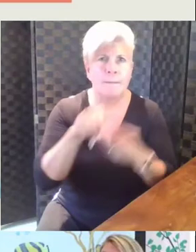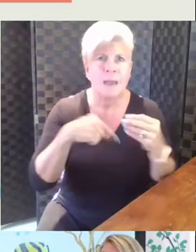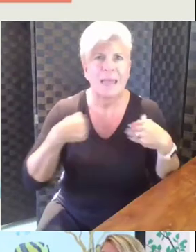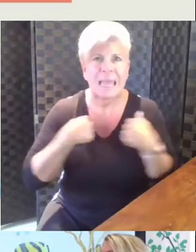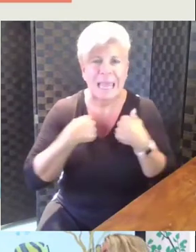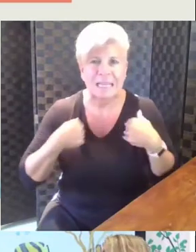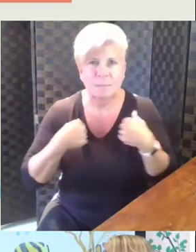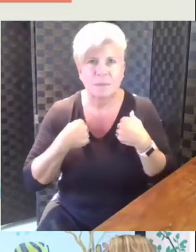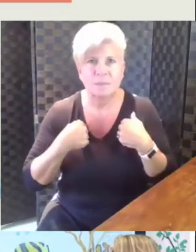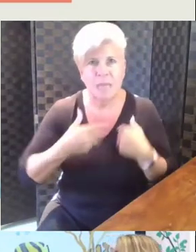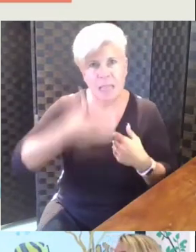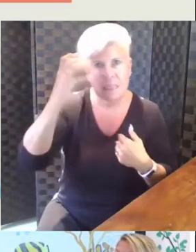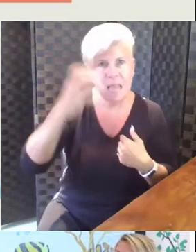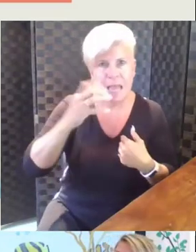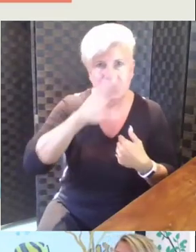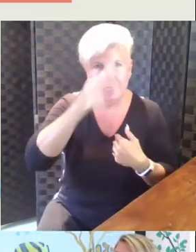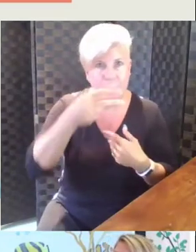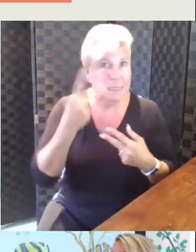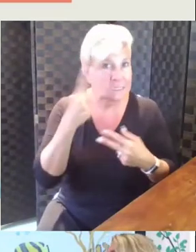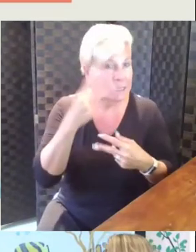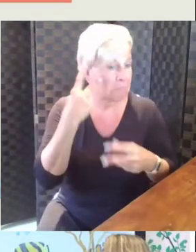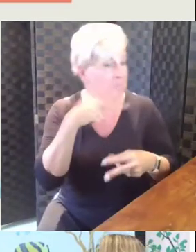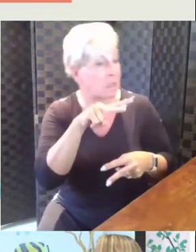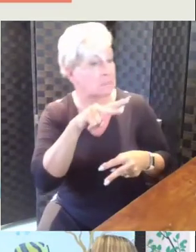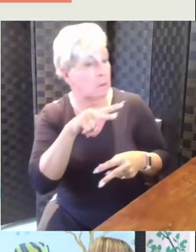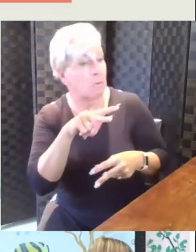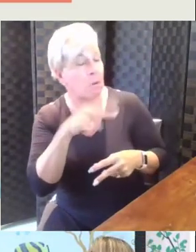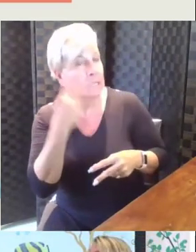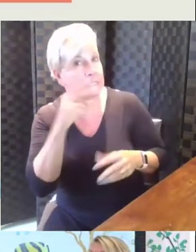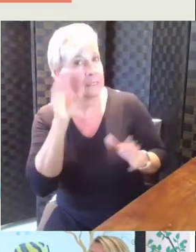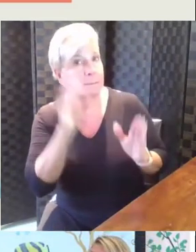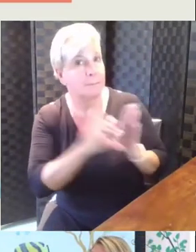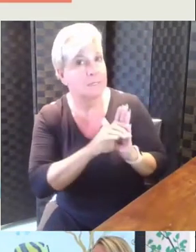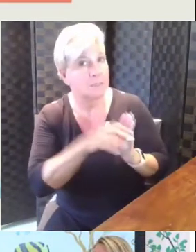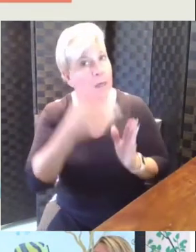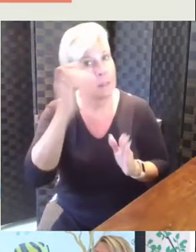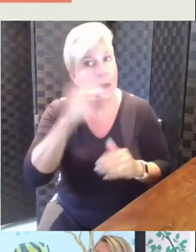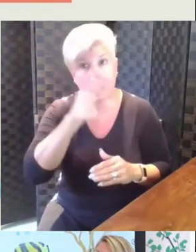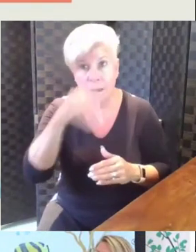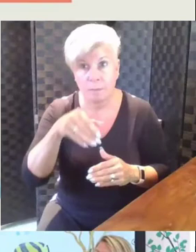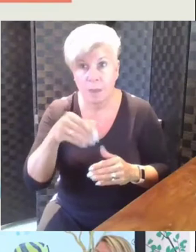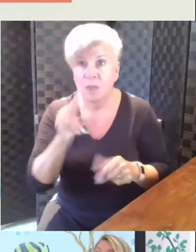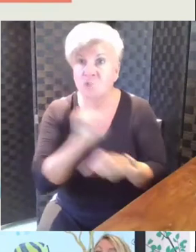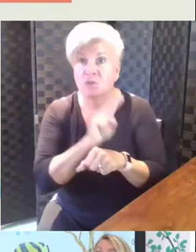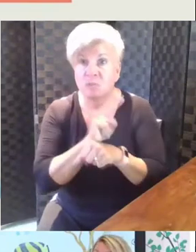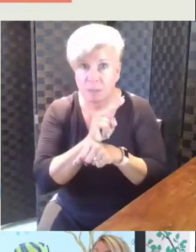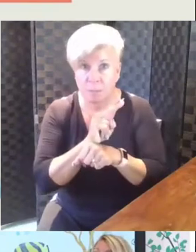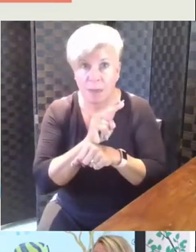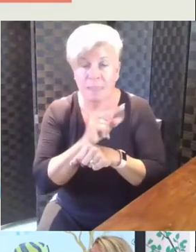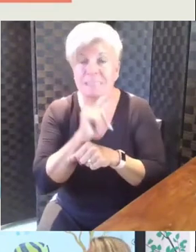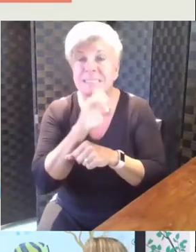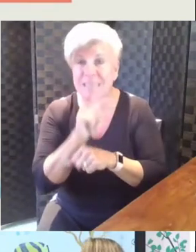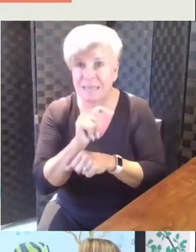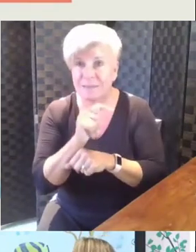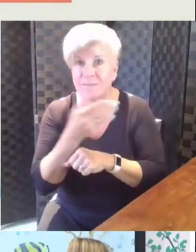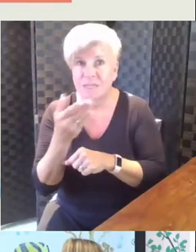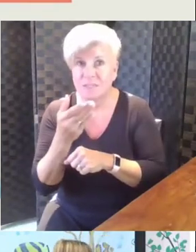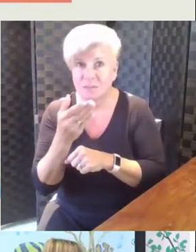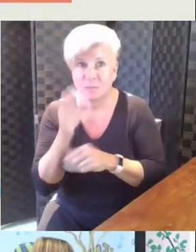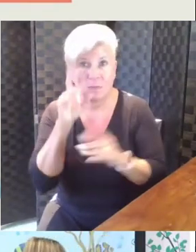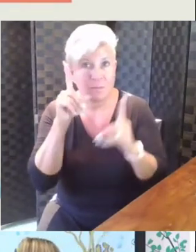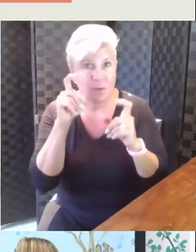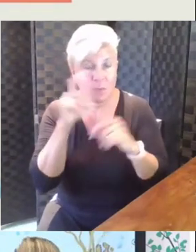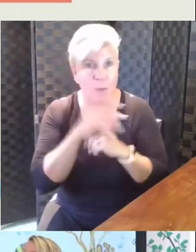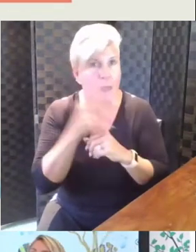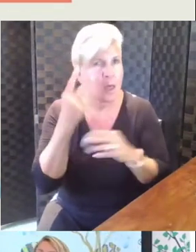animals, lions and elephants, because I can just quickly glance and see the pictures. And that, again, I'm using my text features.